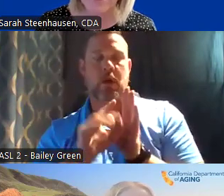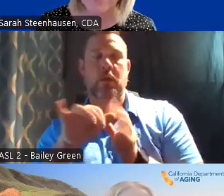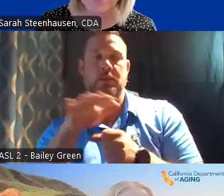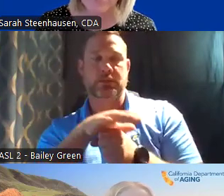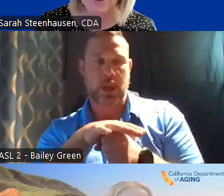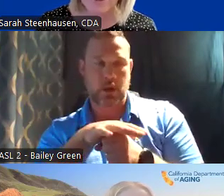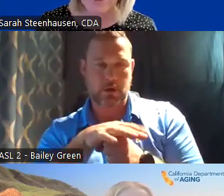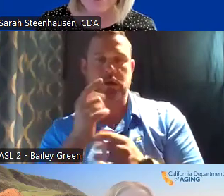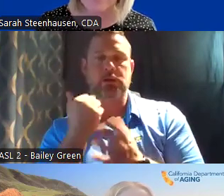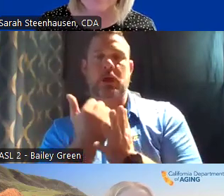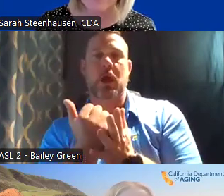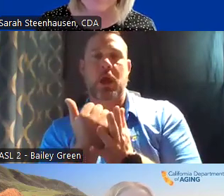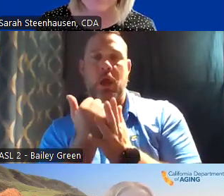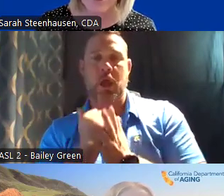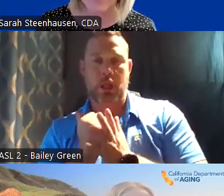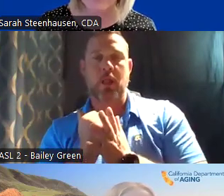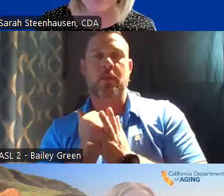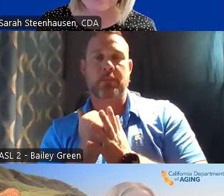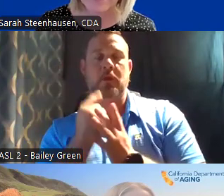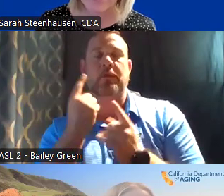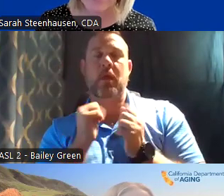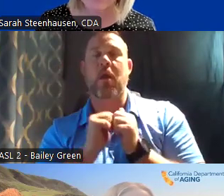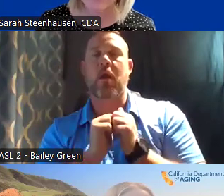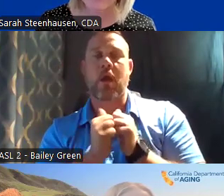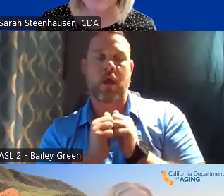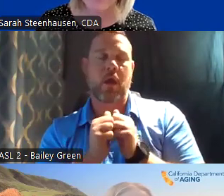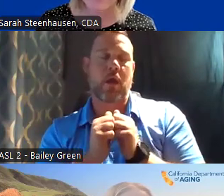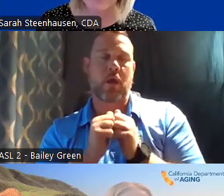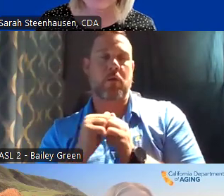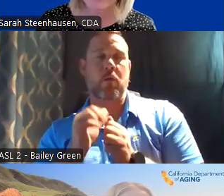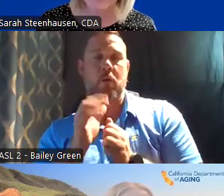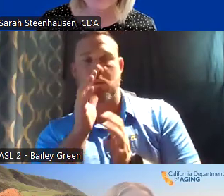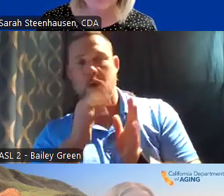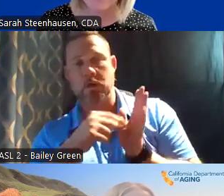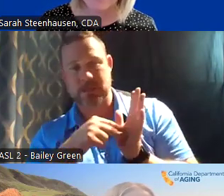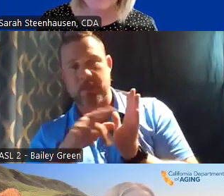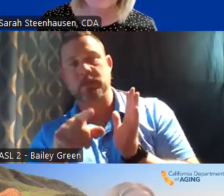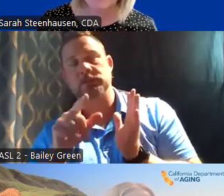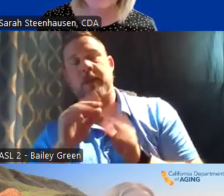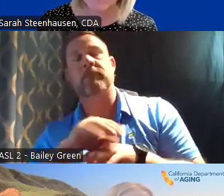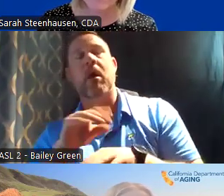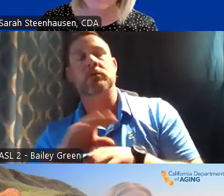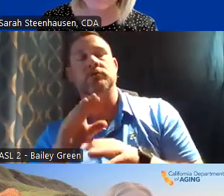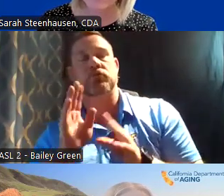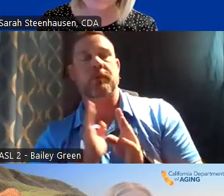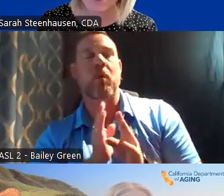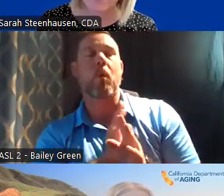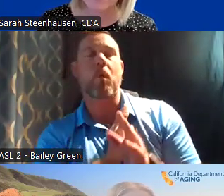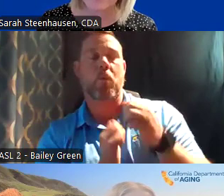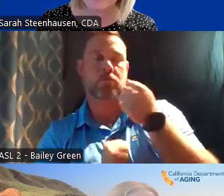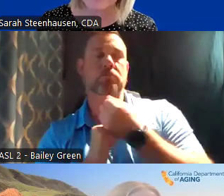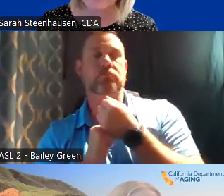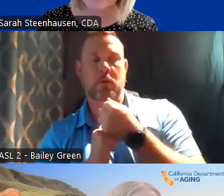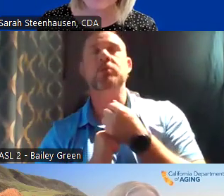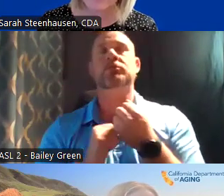area and is helping us think about how we might stand up this advisory board. So what the